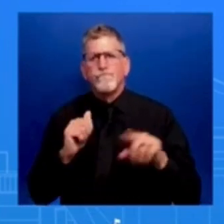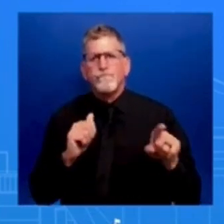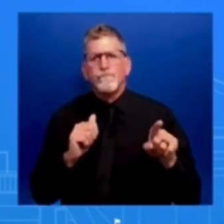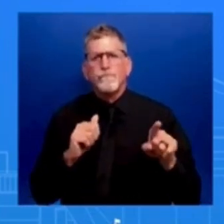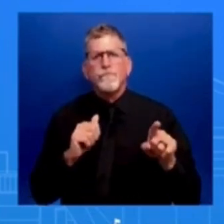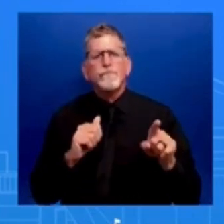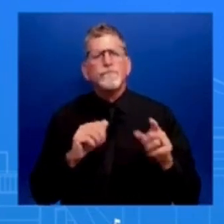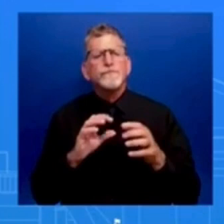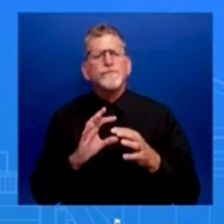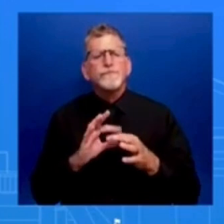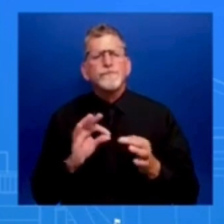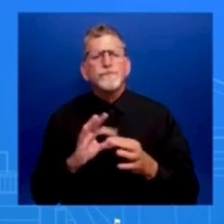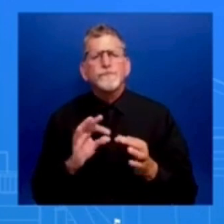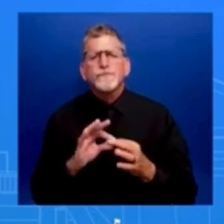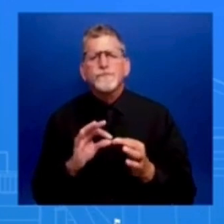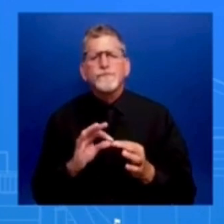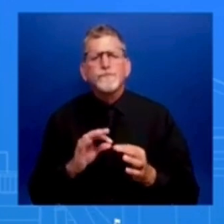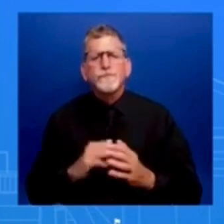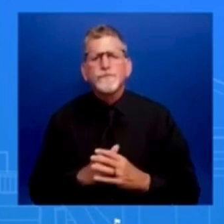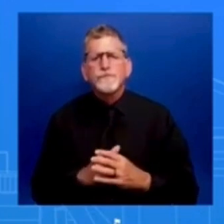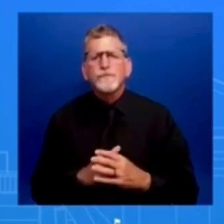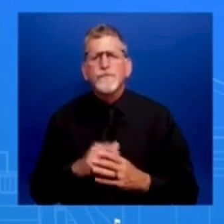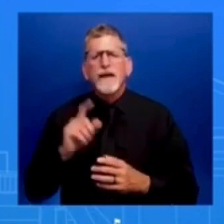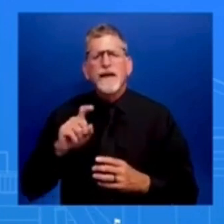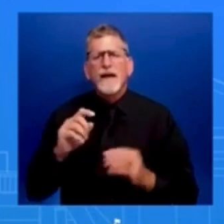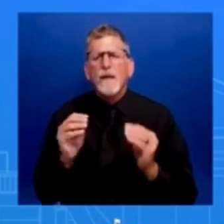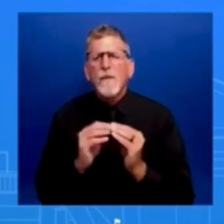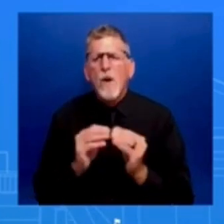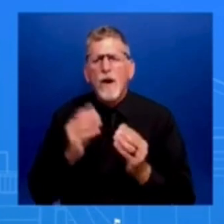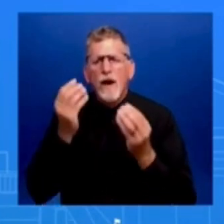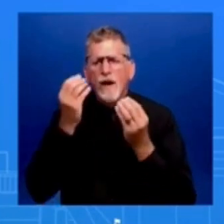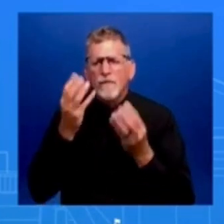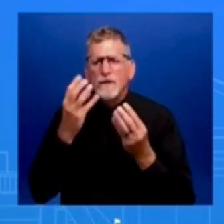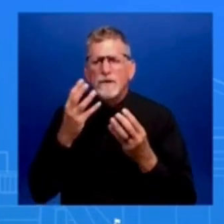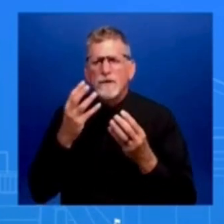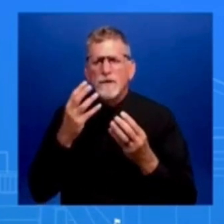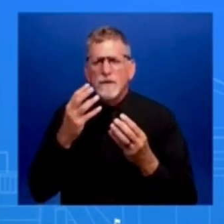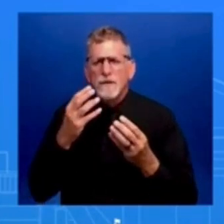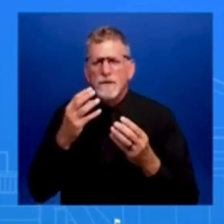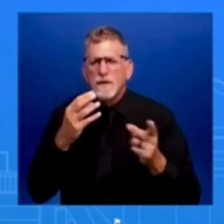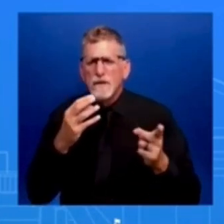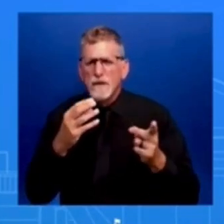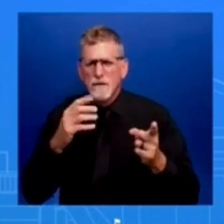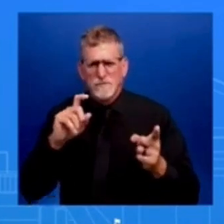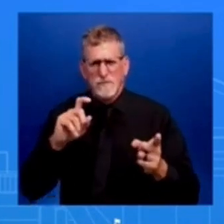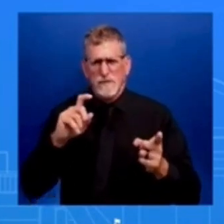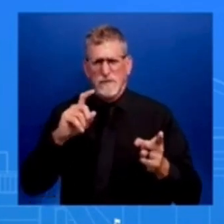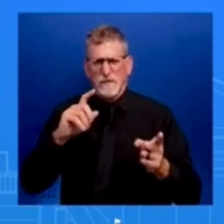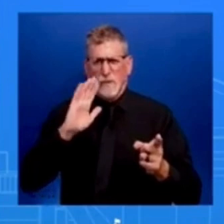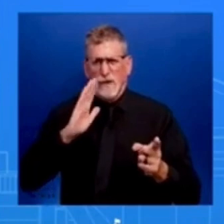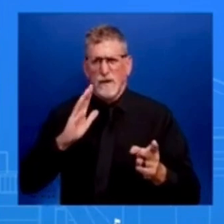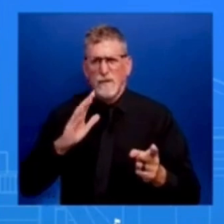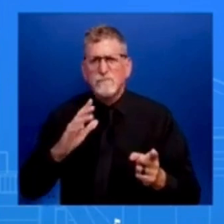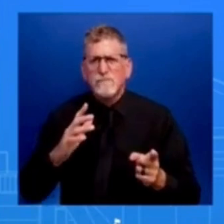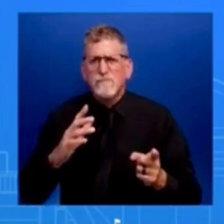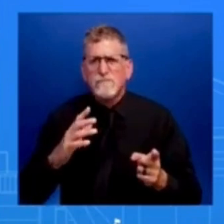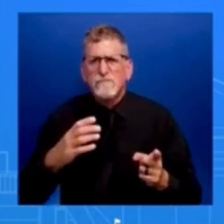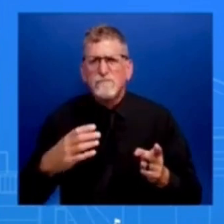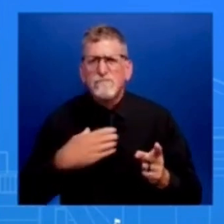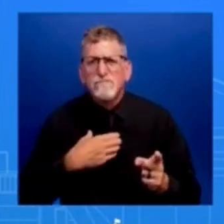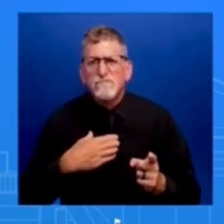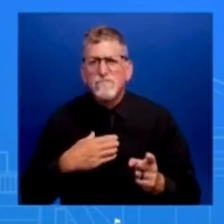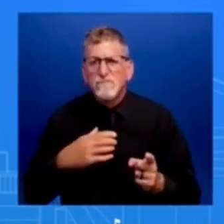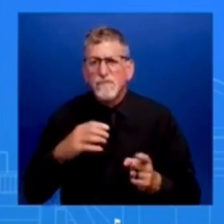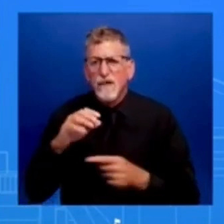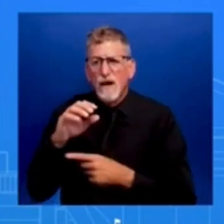That hasn't happened. Are you concerned that you could be held in contempt if you don't provide that information? I don't have any comment on that at this